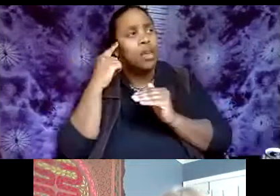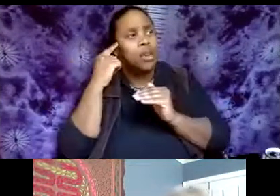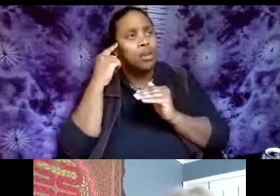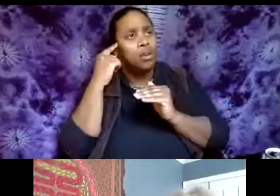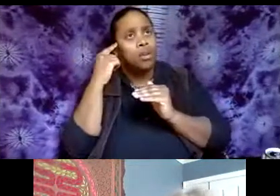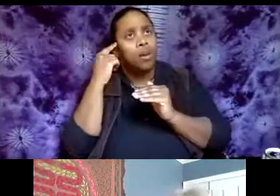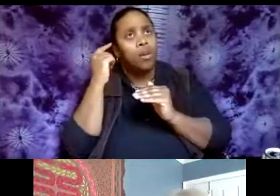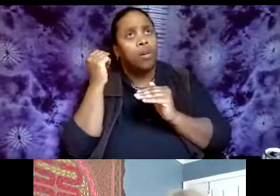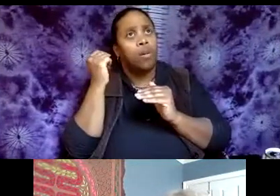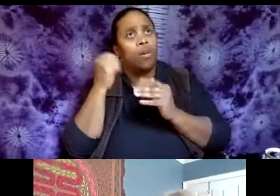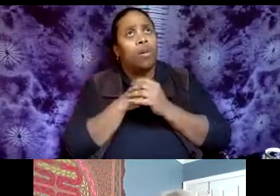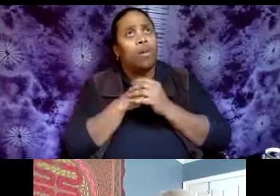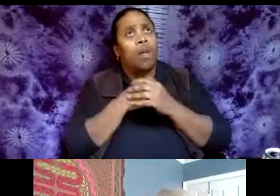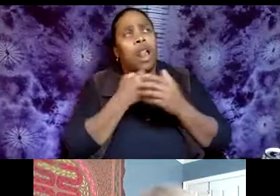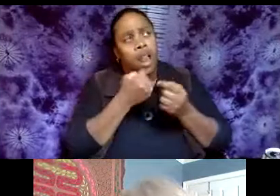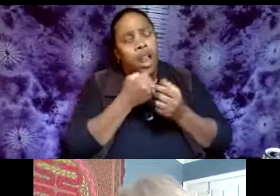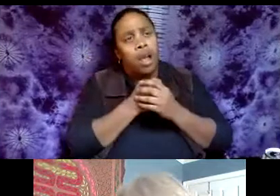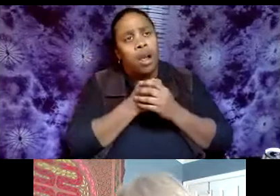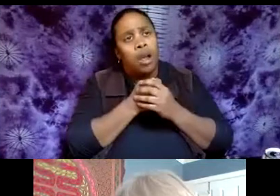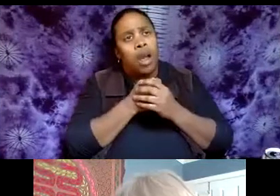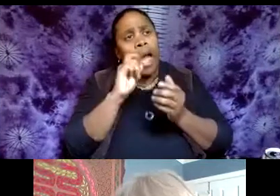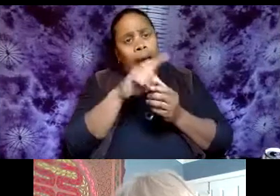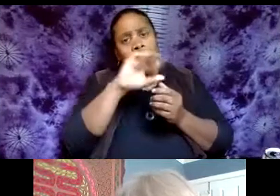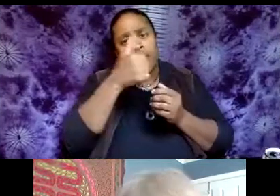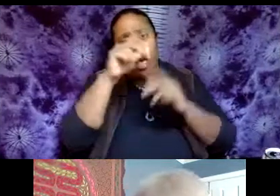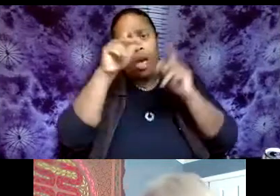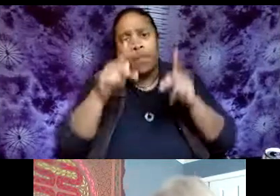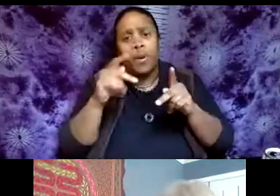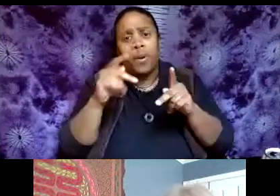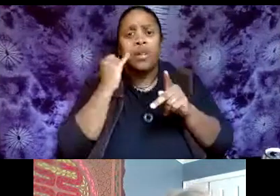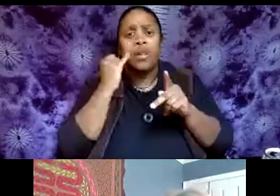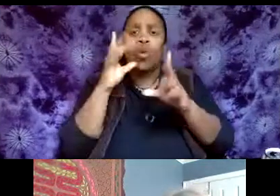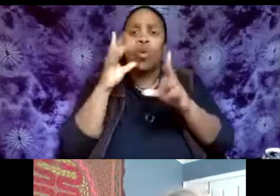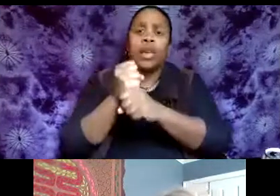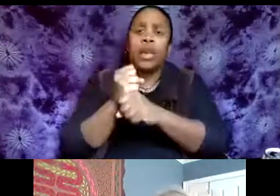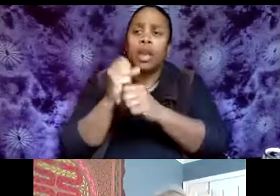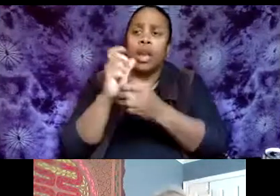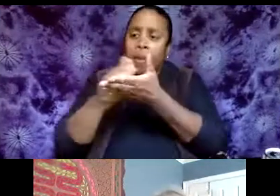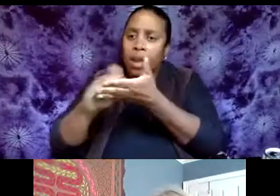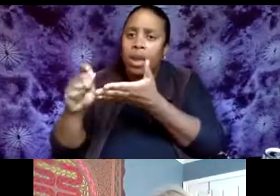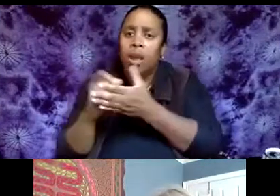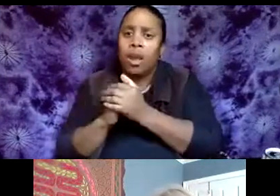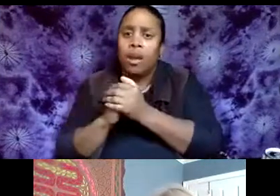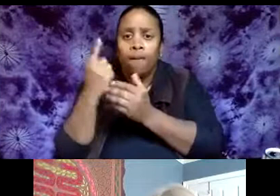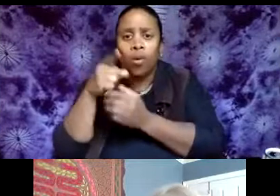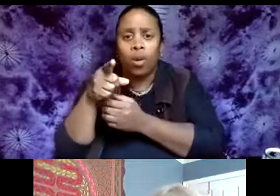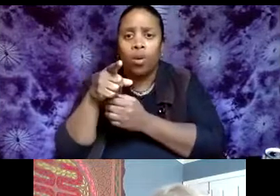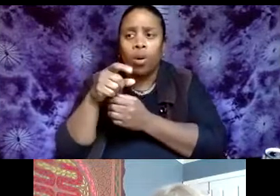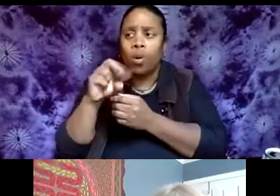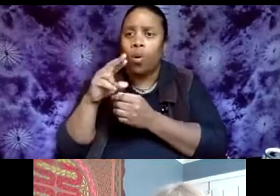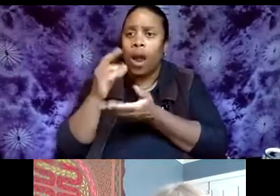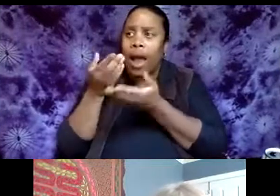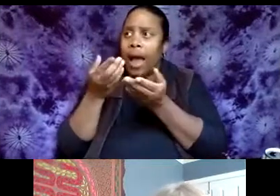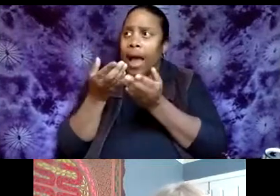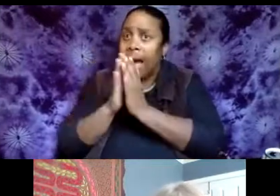person that they know that you're practicing something. Ask them if they will like go get a pen for you and say which pen across the room, or ask them to go get a glass of water